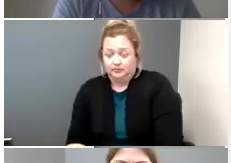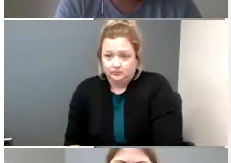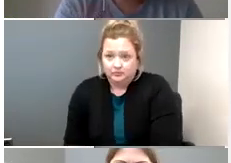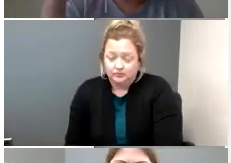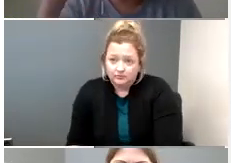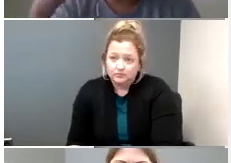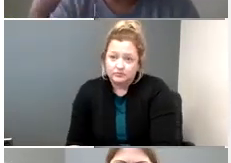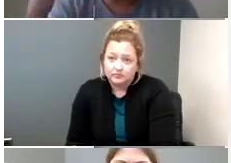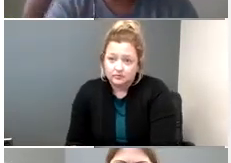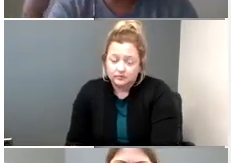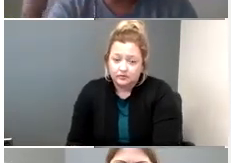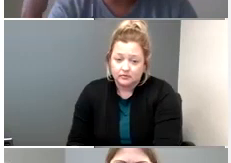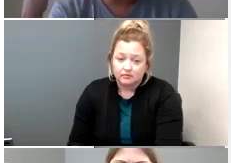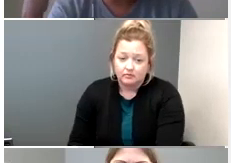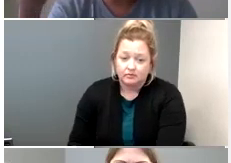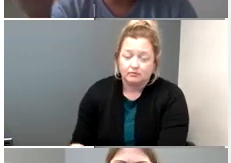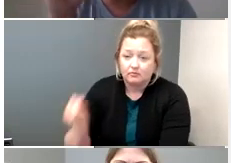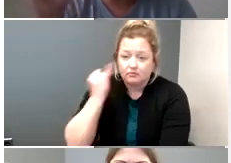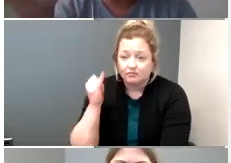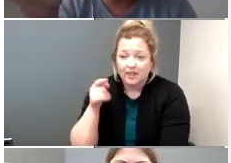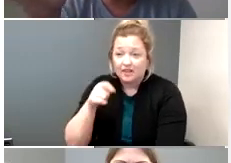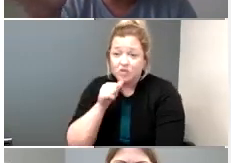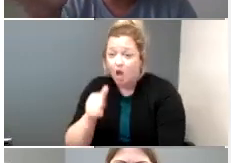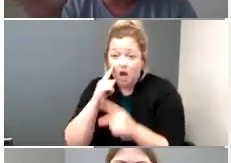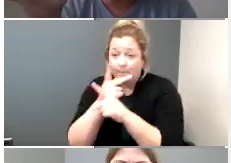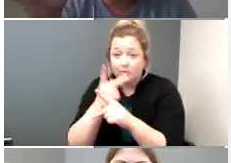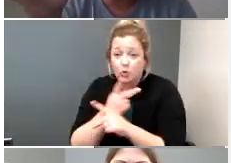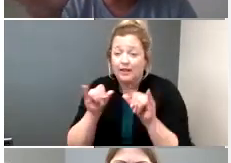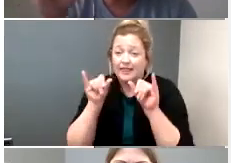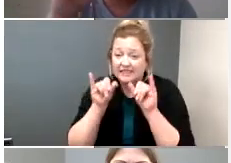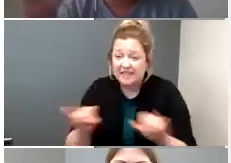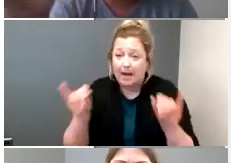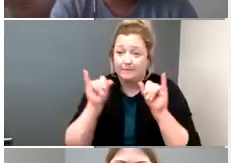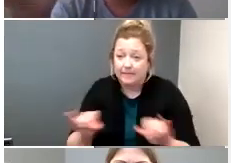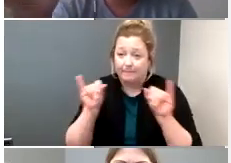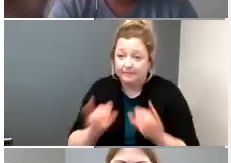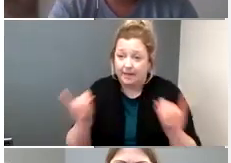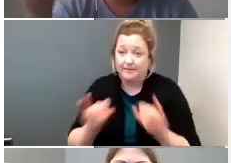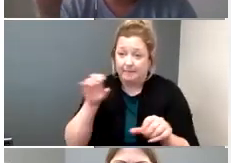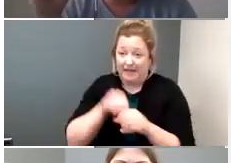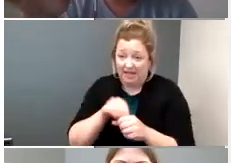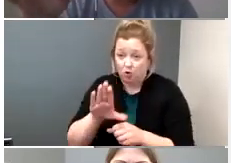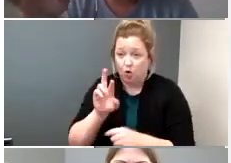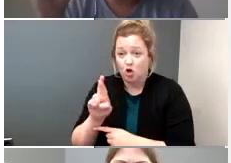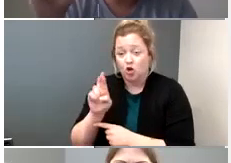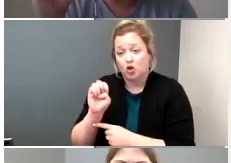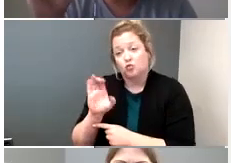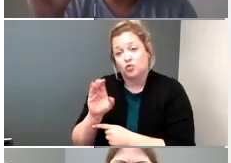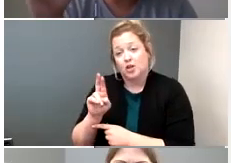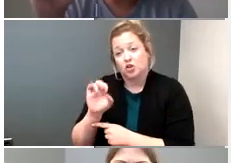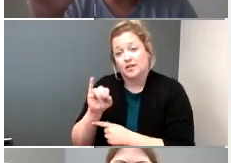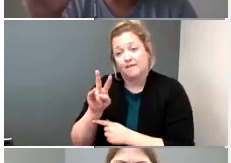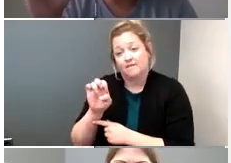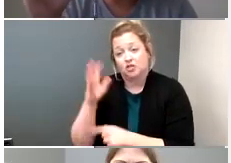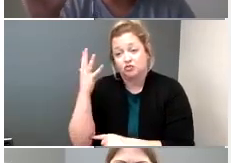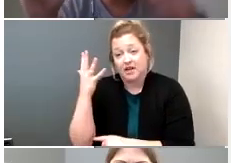As long as you're not recomputing the same thing in your recursive tree, you are fine. Same as merge sort. Merge sort does